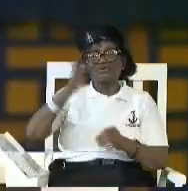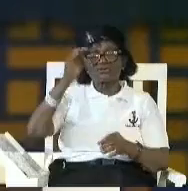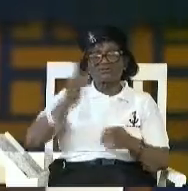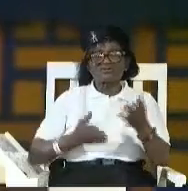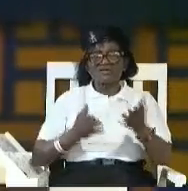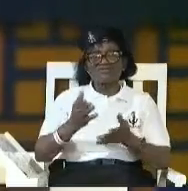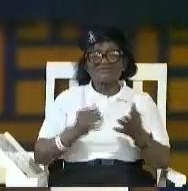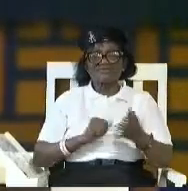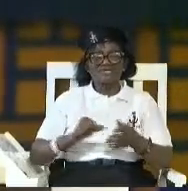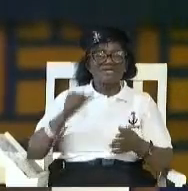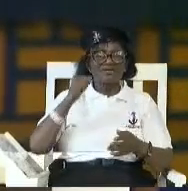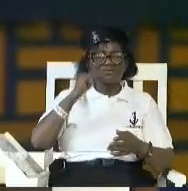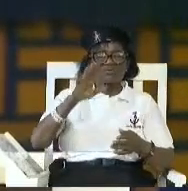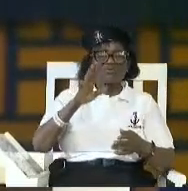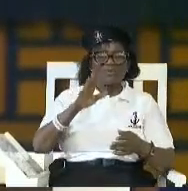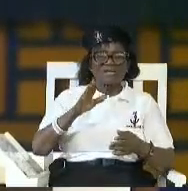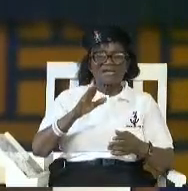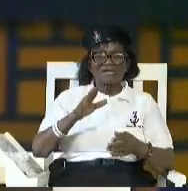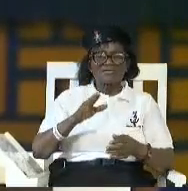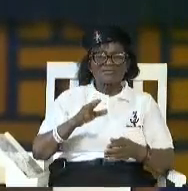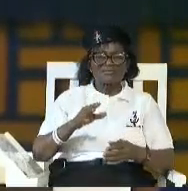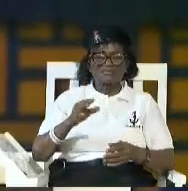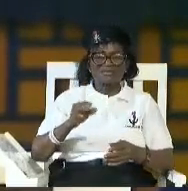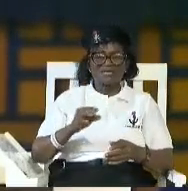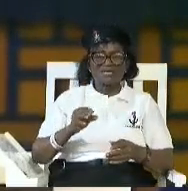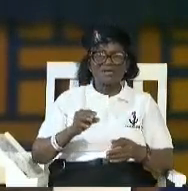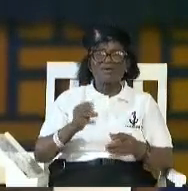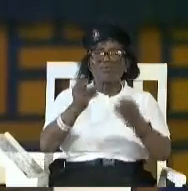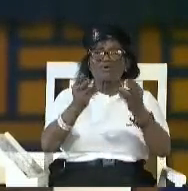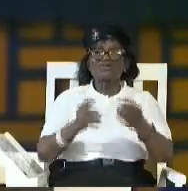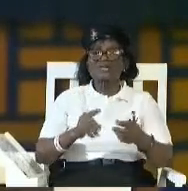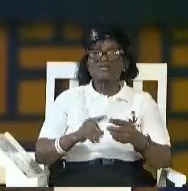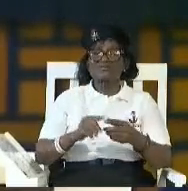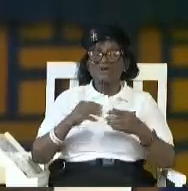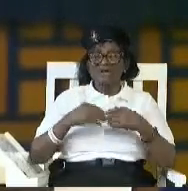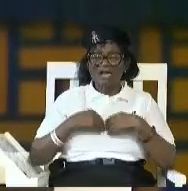A woman wanted to have a procedure